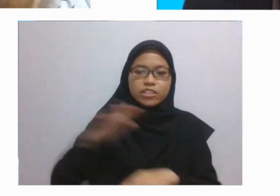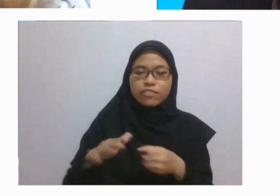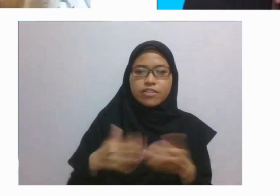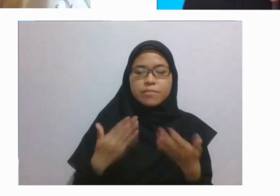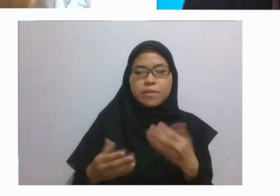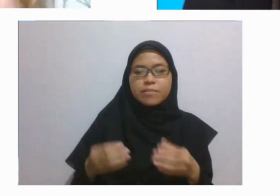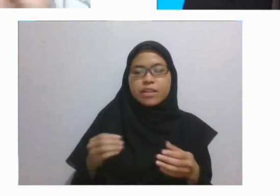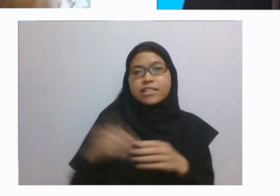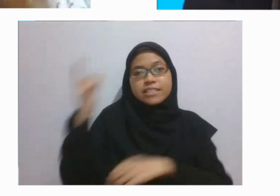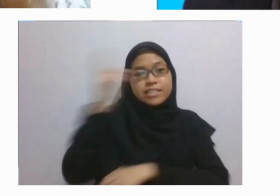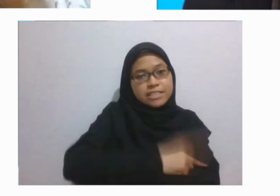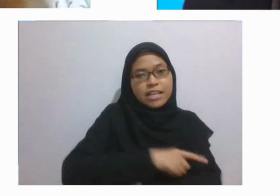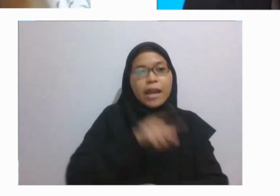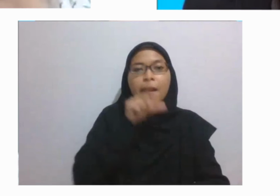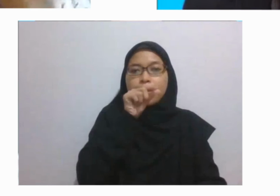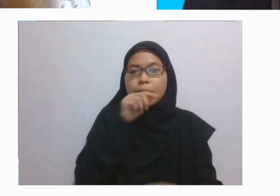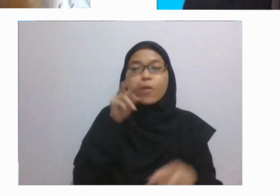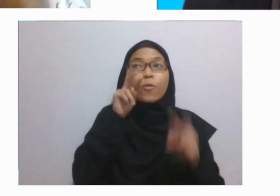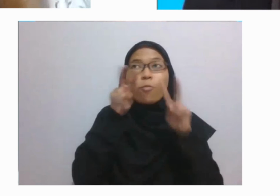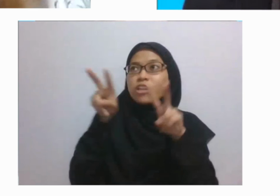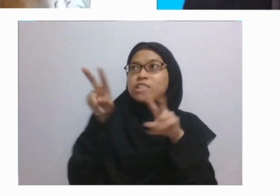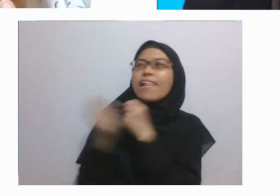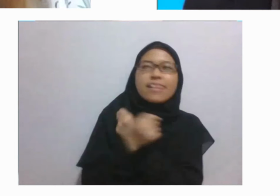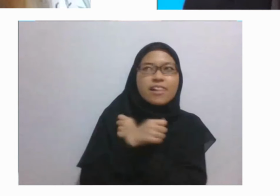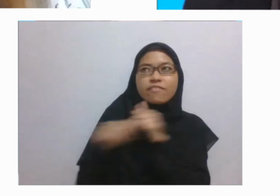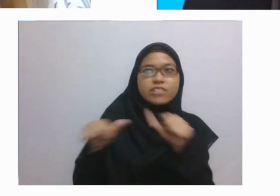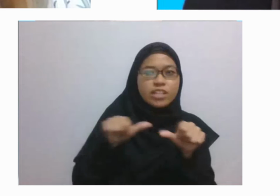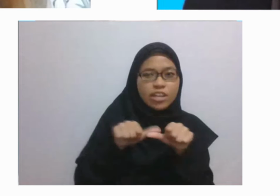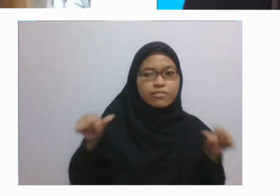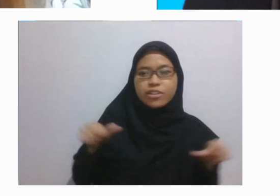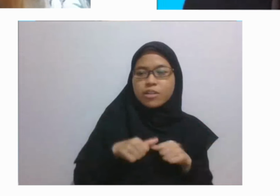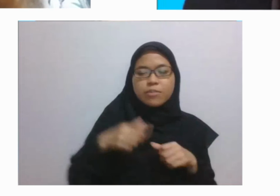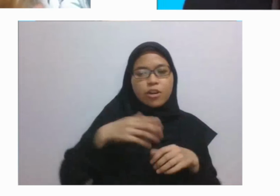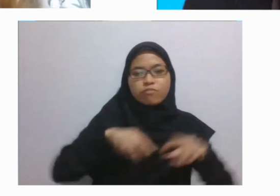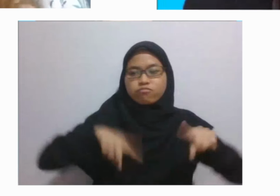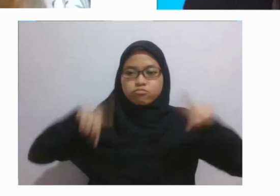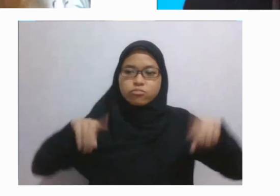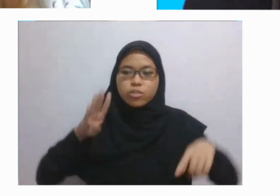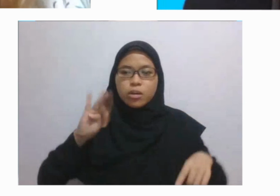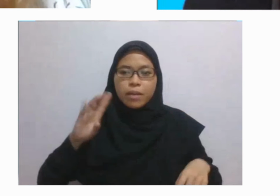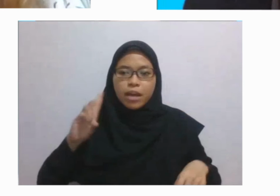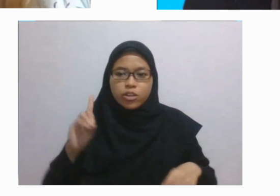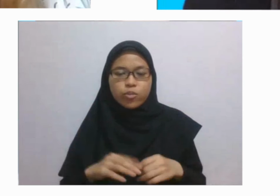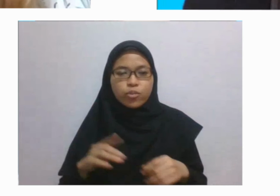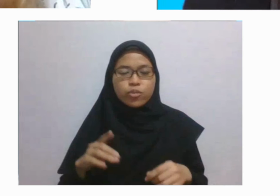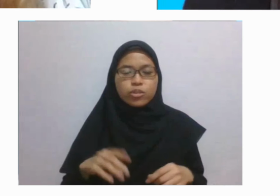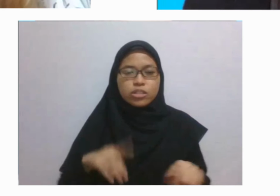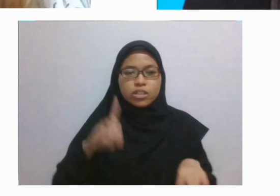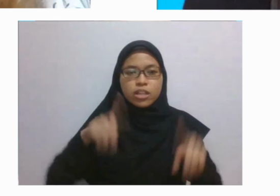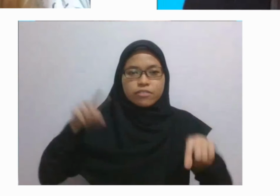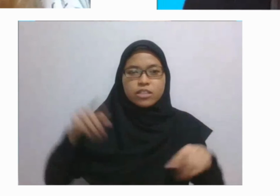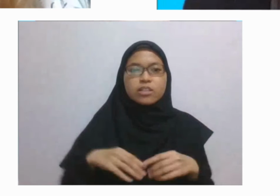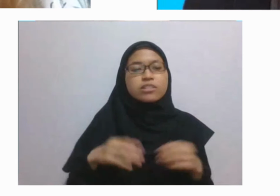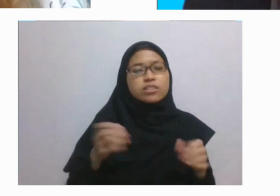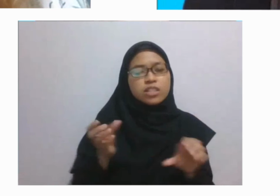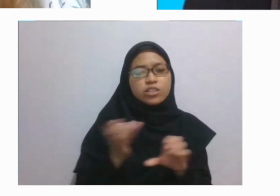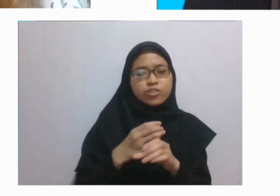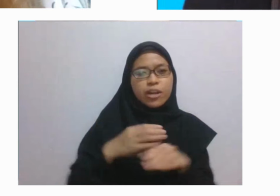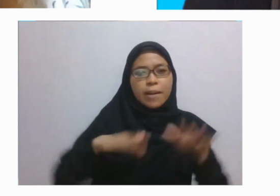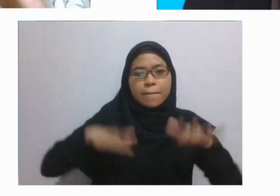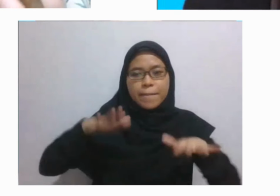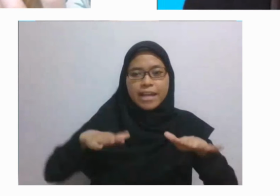bird watchers would love those areas because it would be so biodiverse. So it's about trying to create a balance between different kinds of nature that are valuable to different